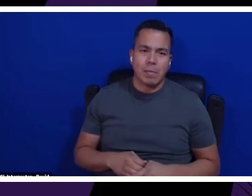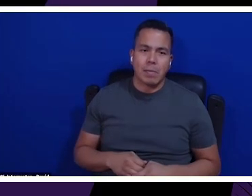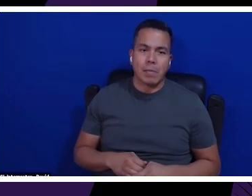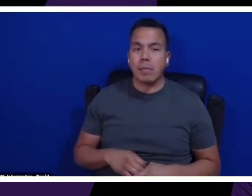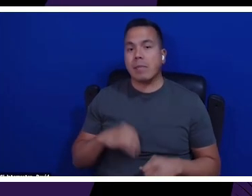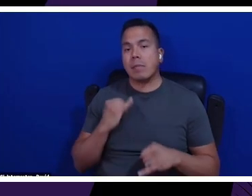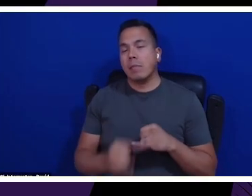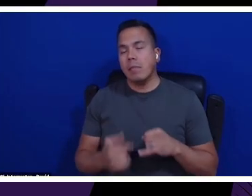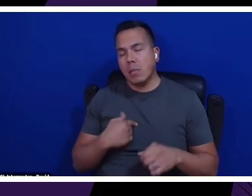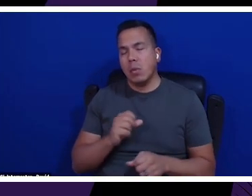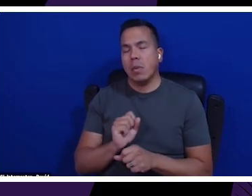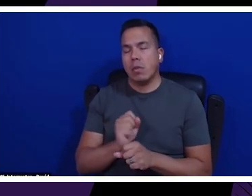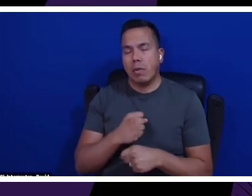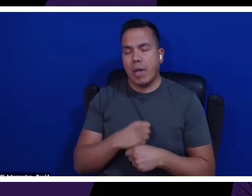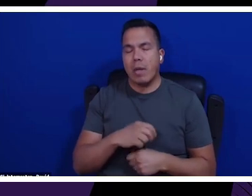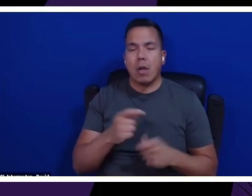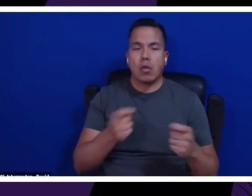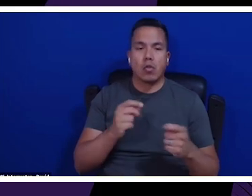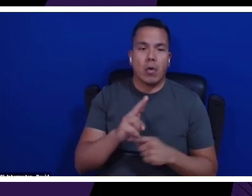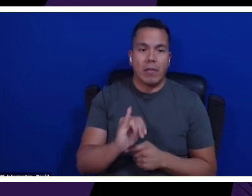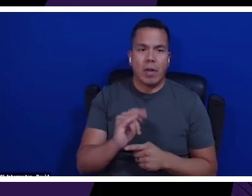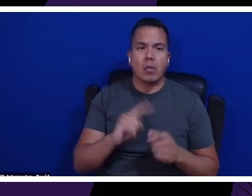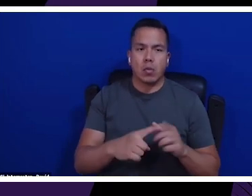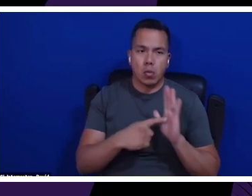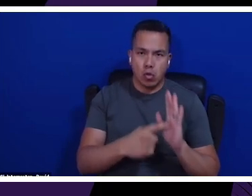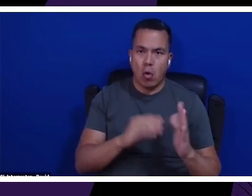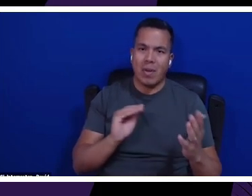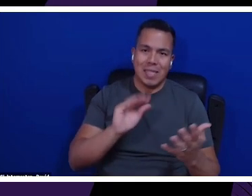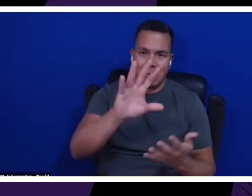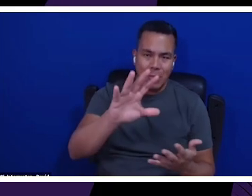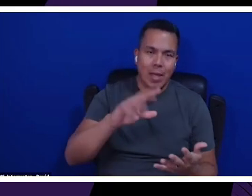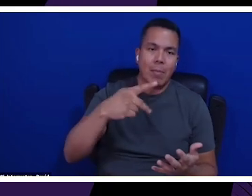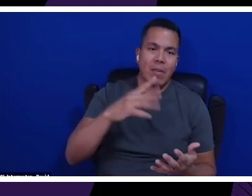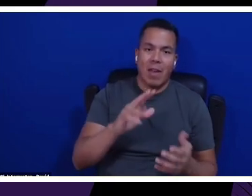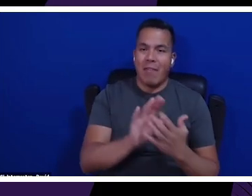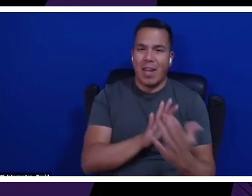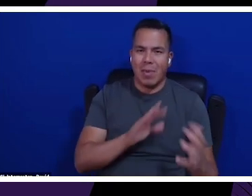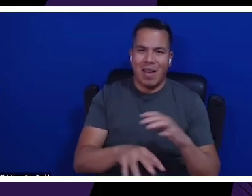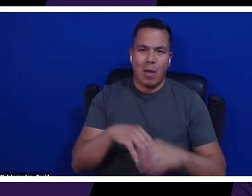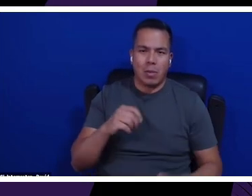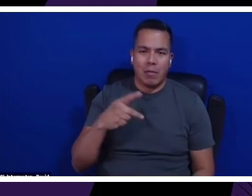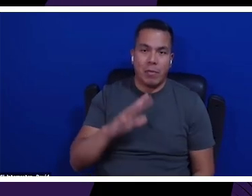our control interface to display and combine P5 animations and videos created outside of P5.